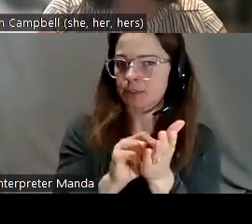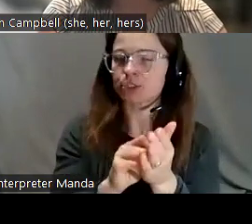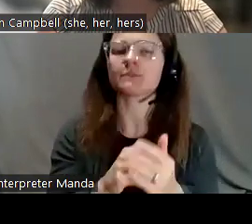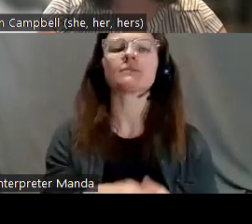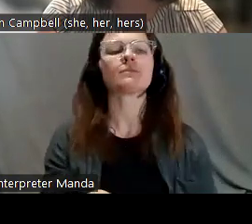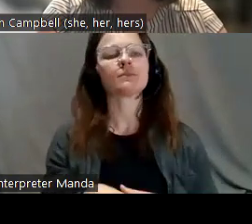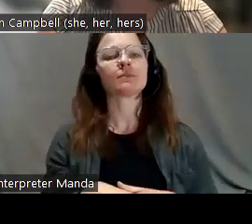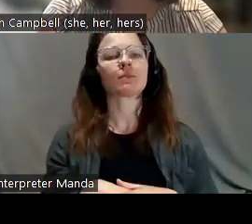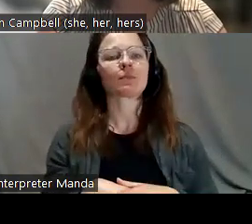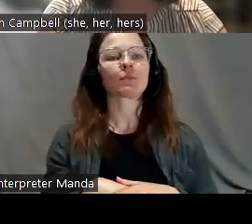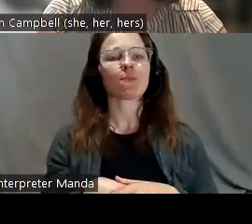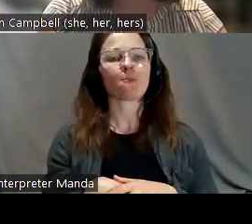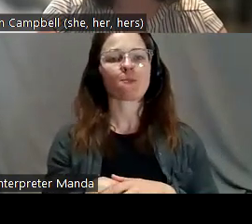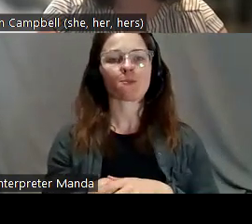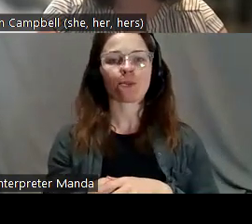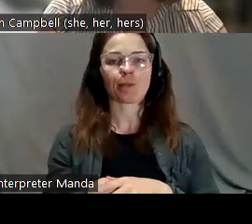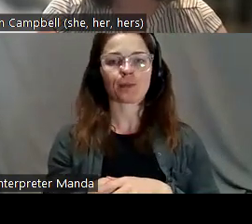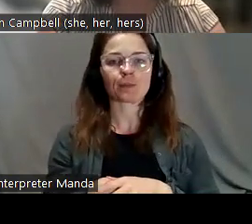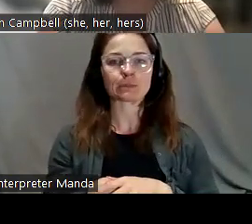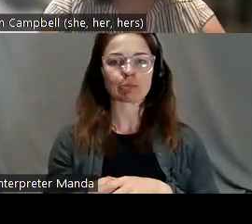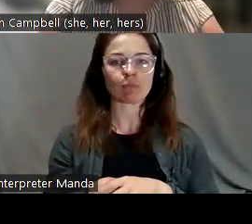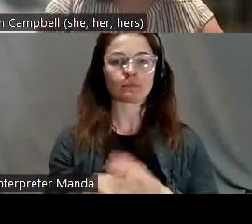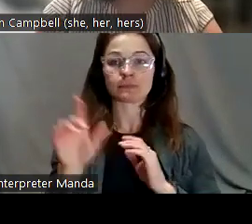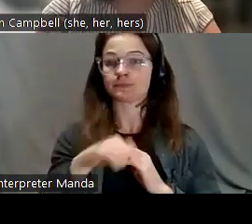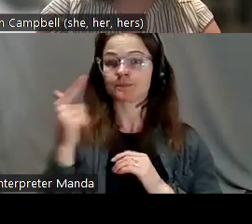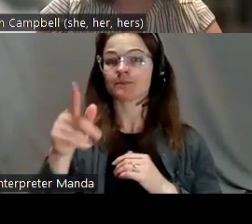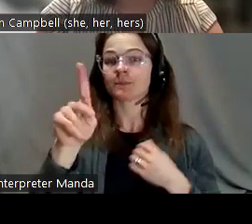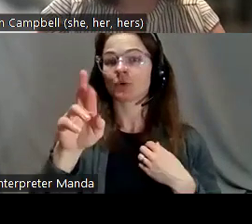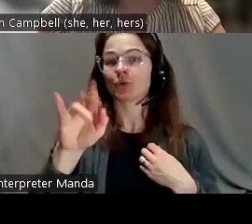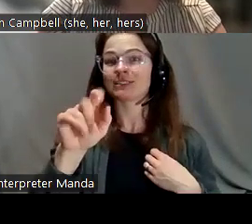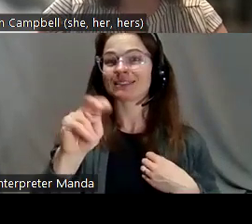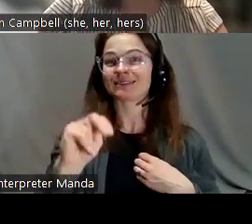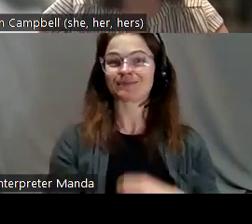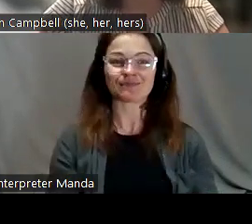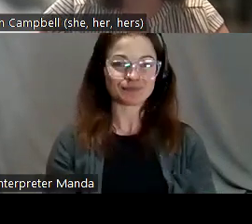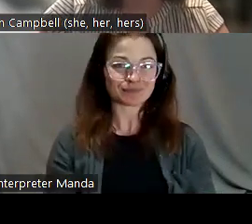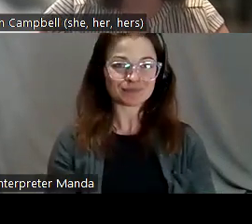content through. All right, I'll hand it off to Kristen next.